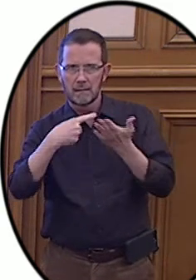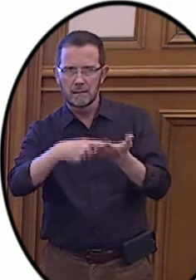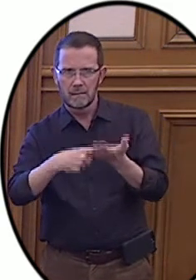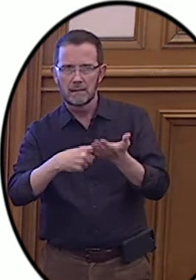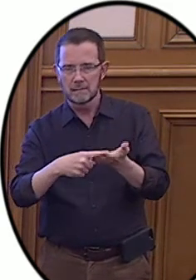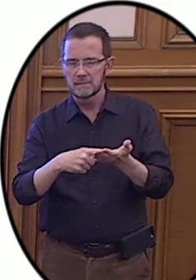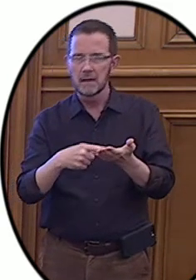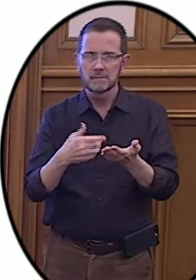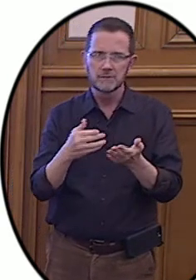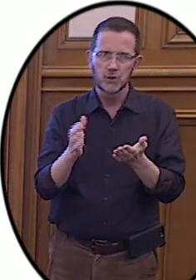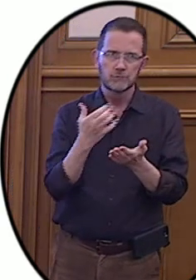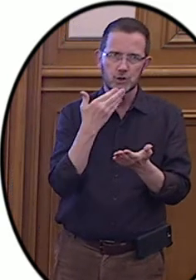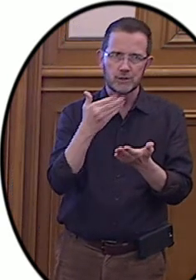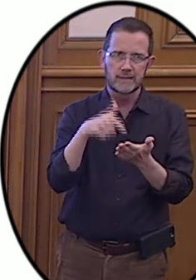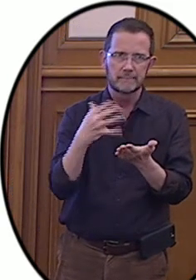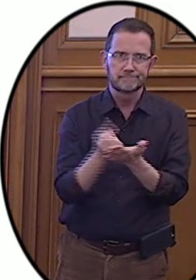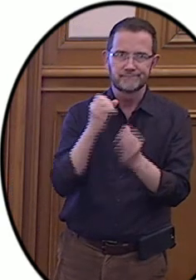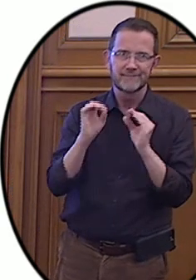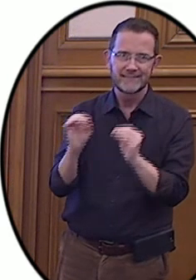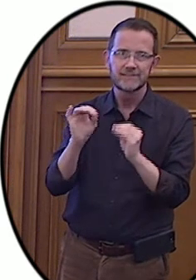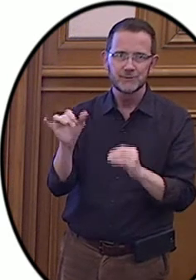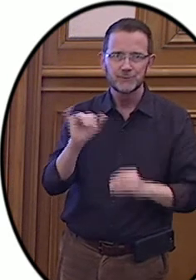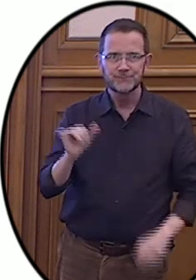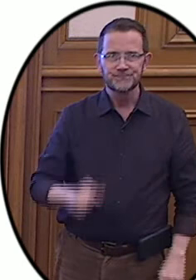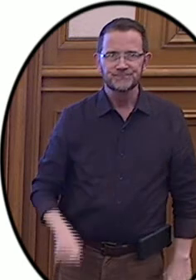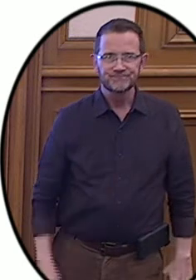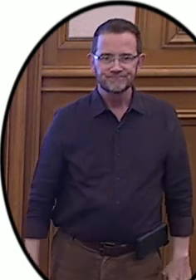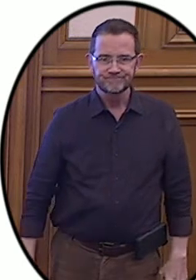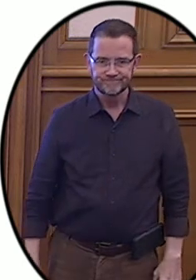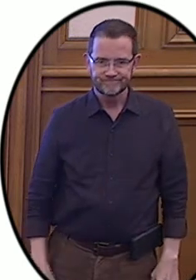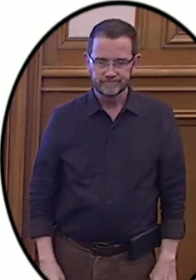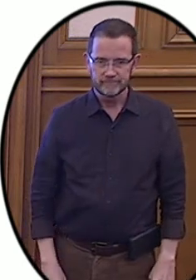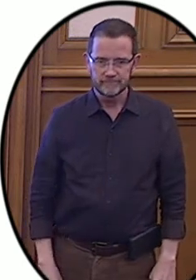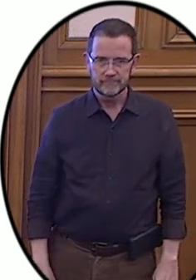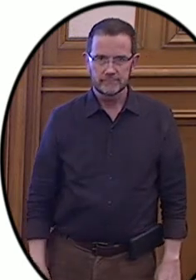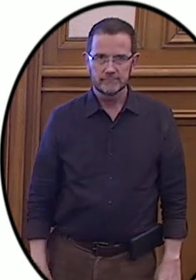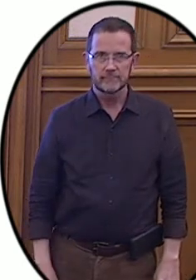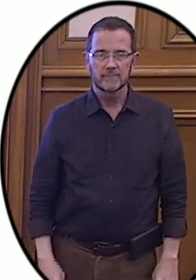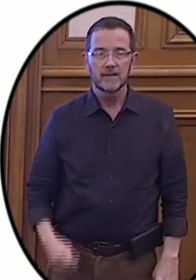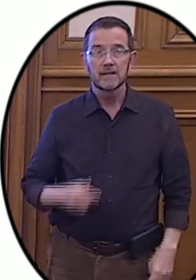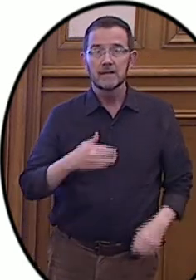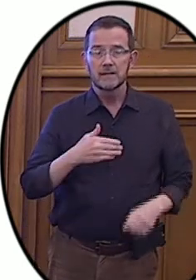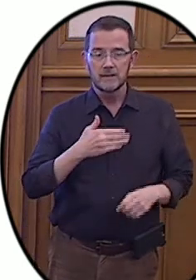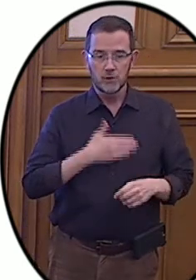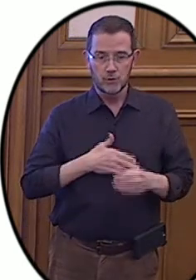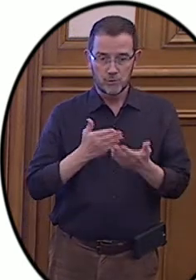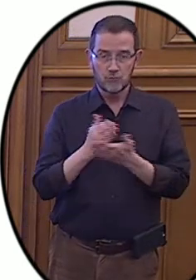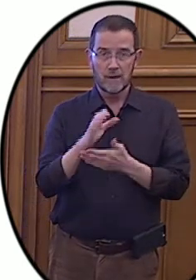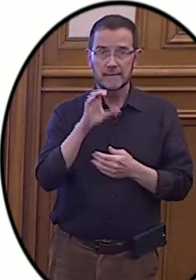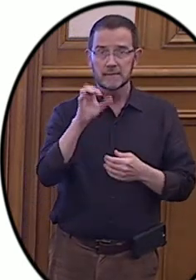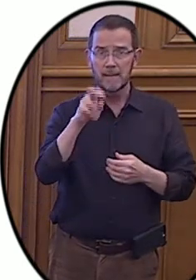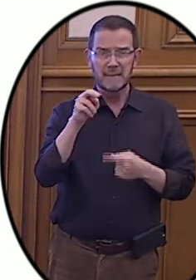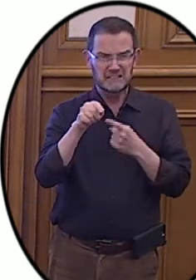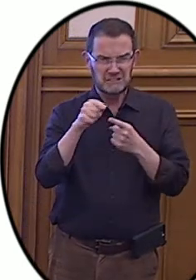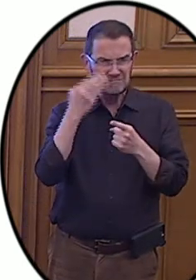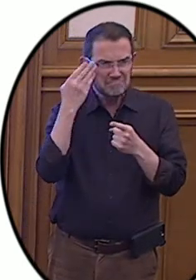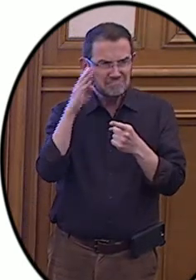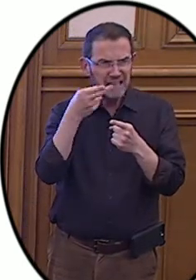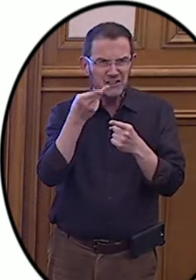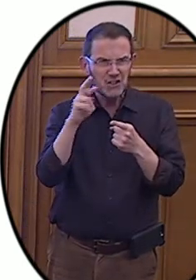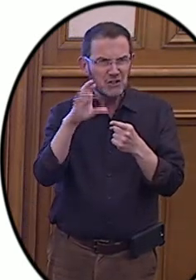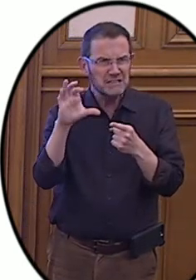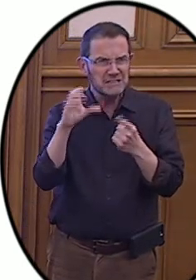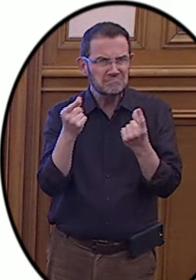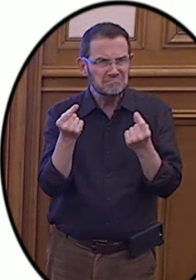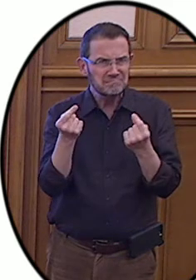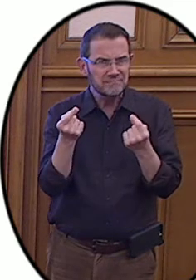And I want to briefly introduce the Human Rights Commission as well for those who may not be familiar. The